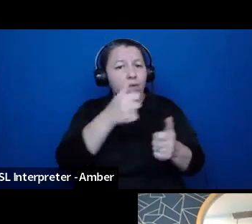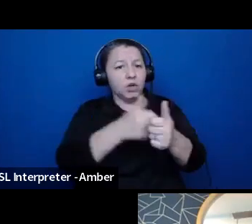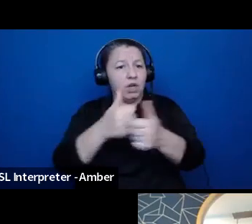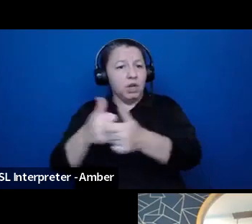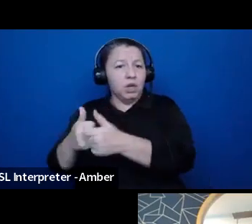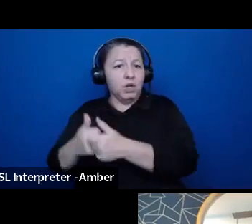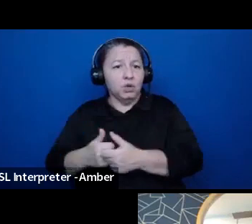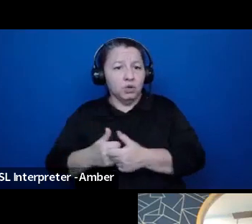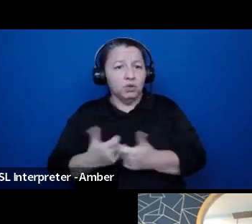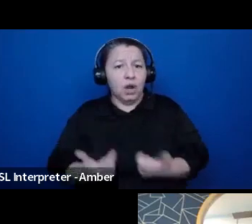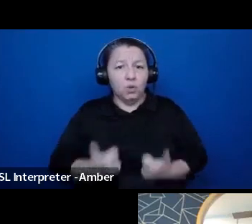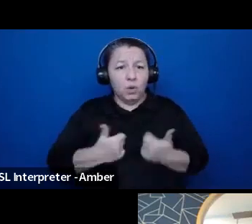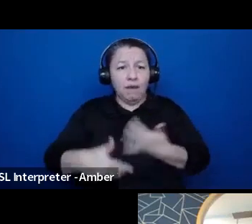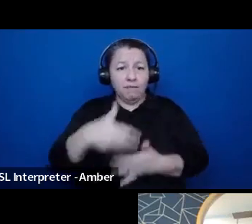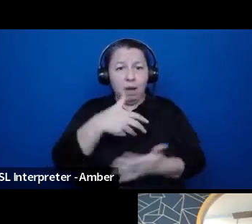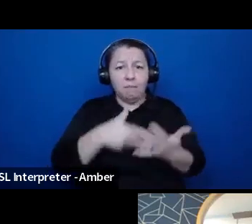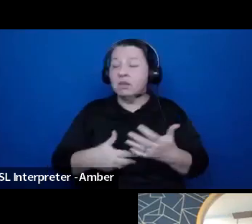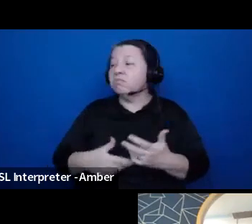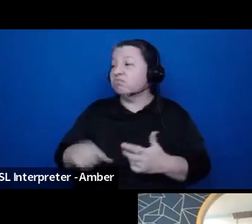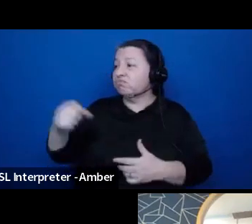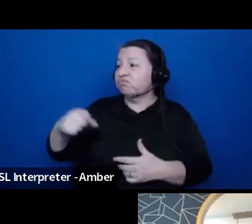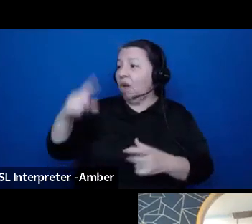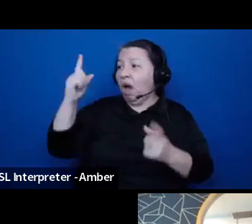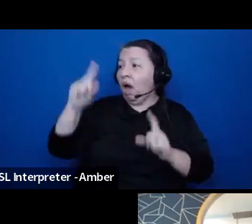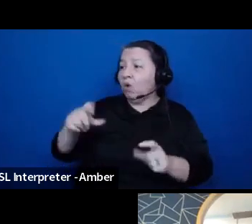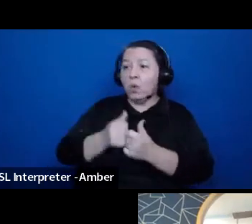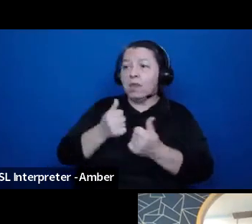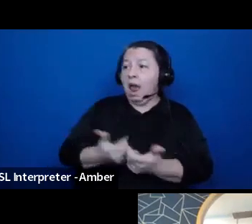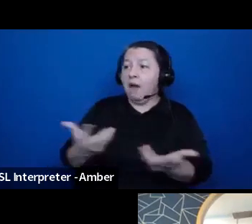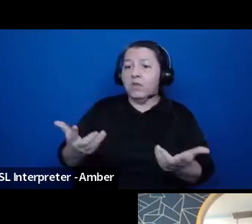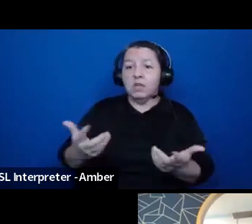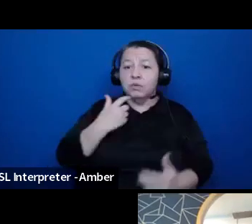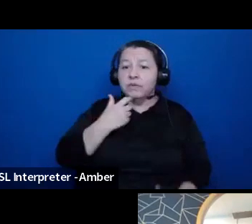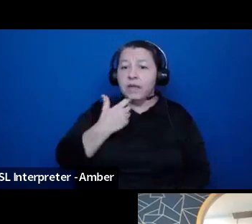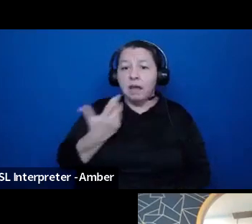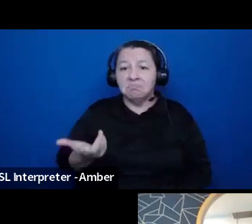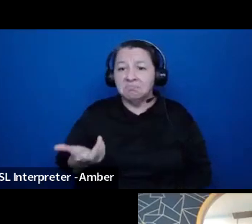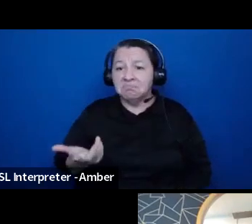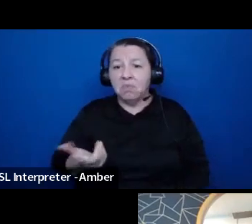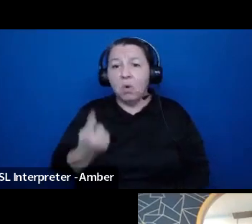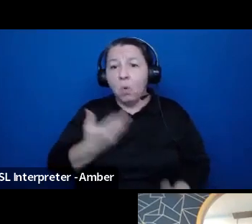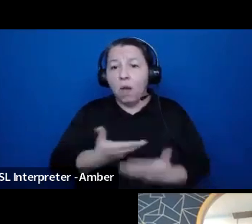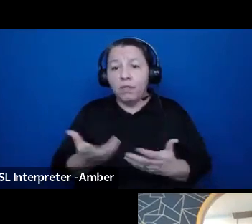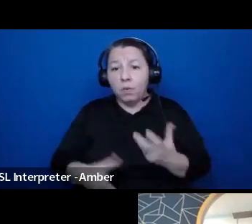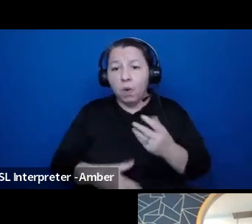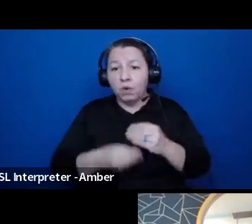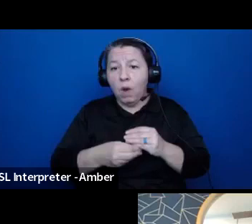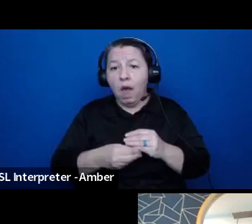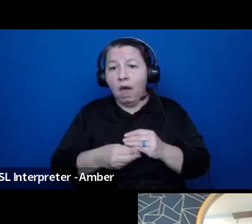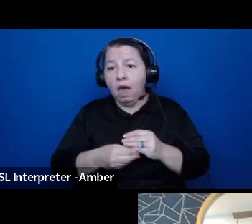Yeah, I agree with everything that's been said, right? Like one of the things that I would add is that,